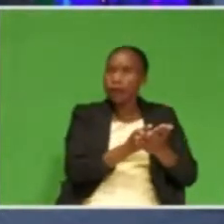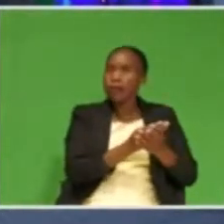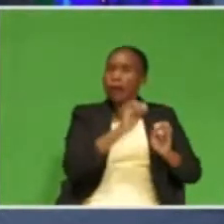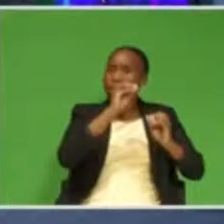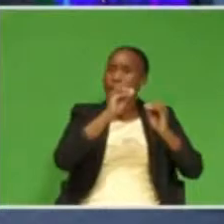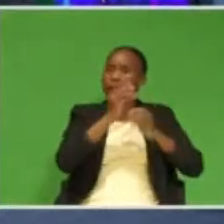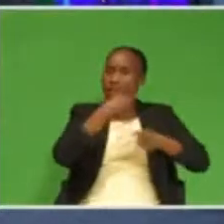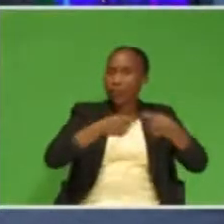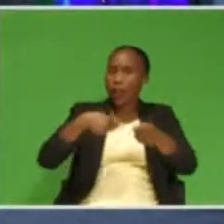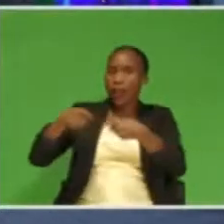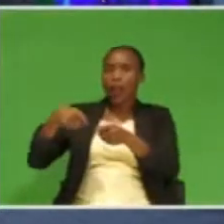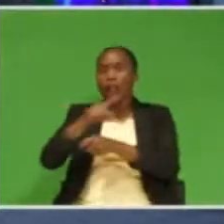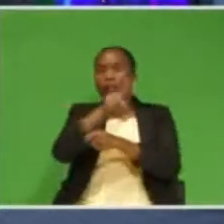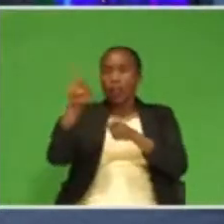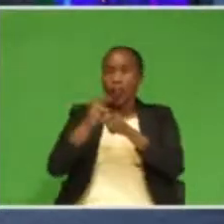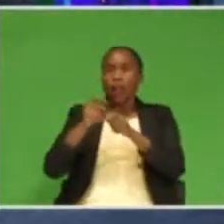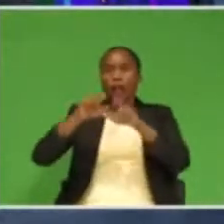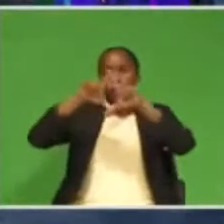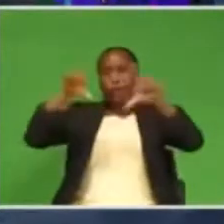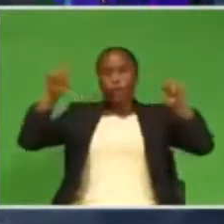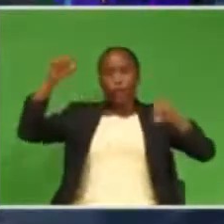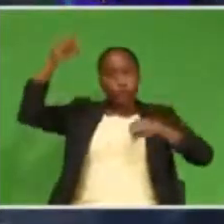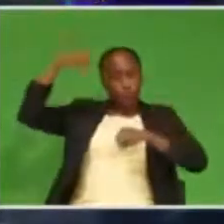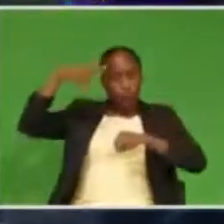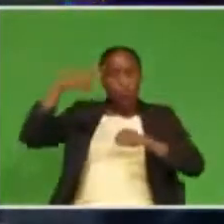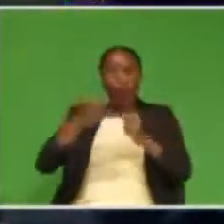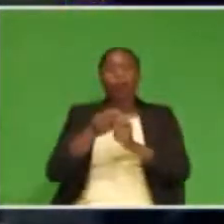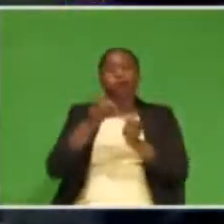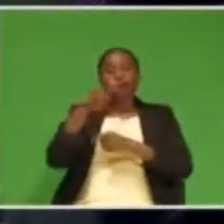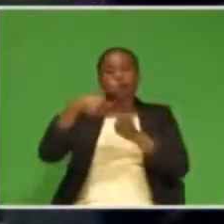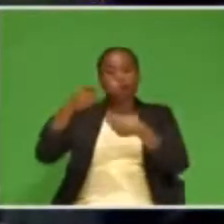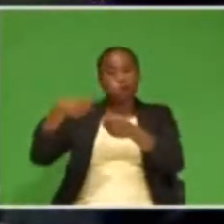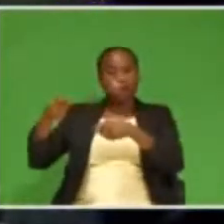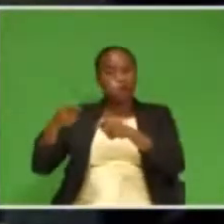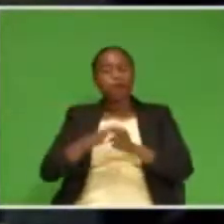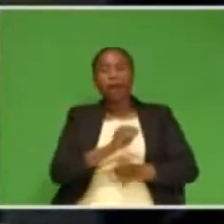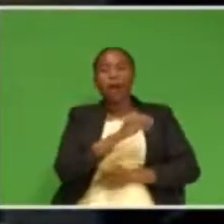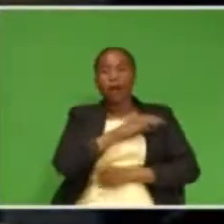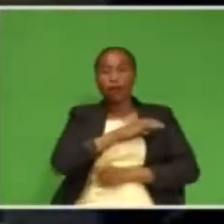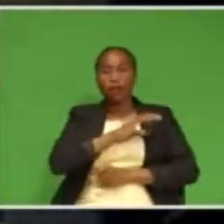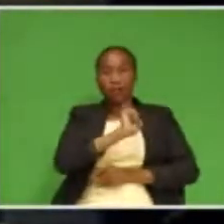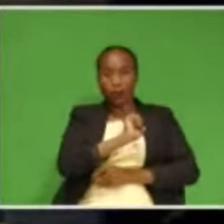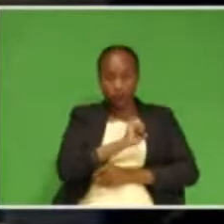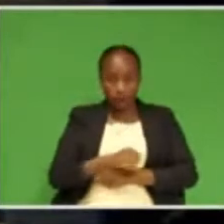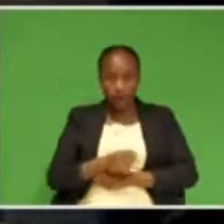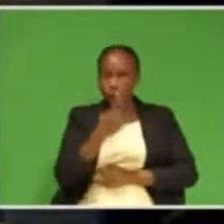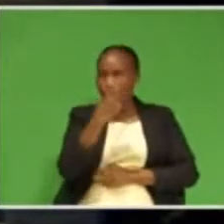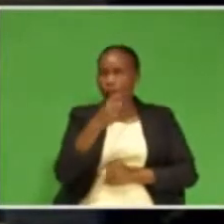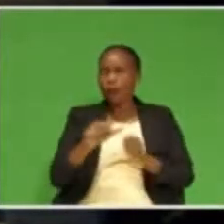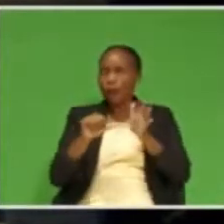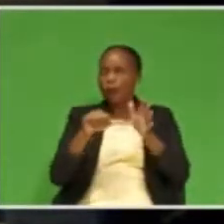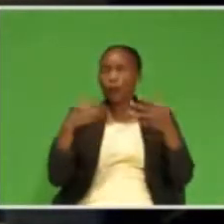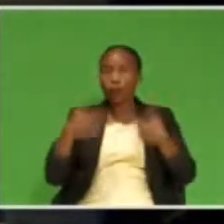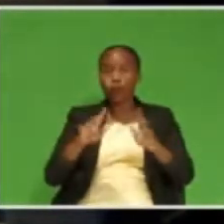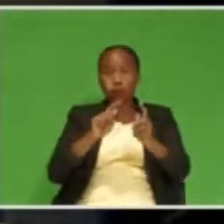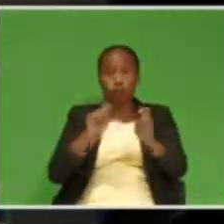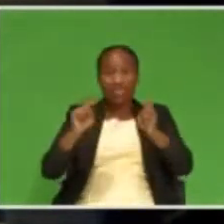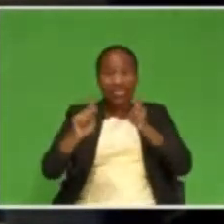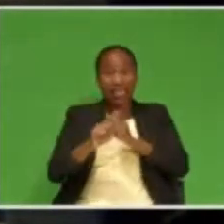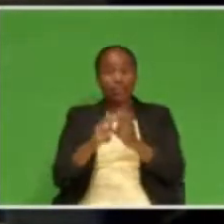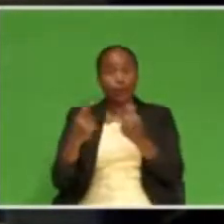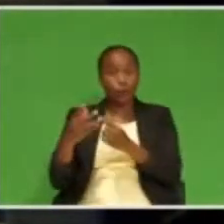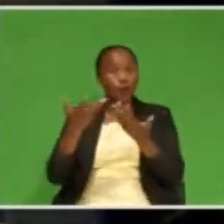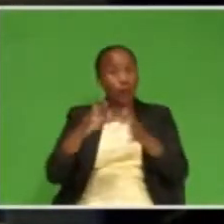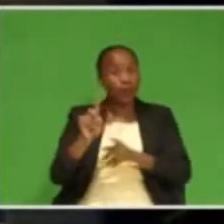their customers. One of the potent reforms we have embarked upon is to allow